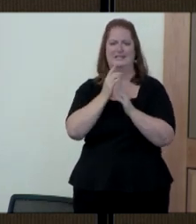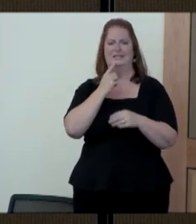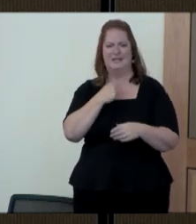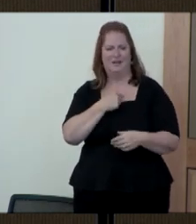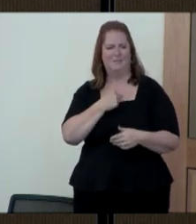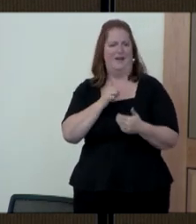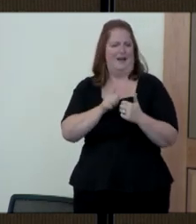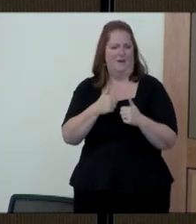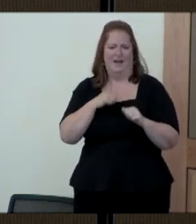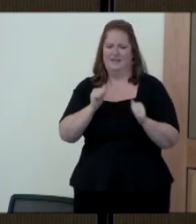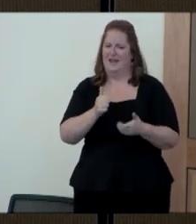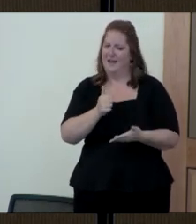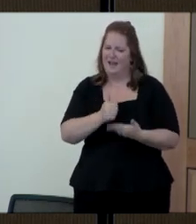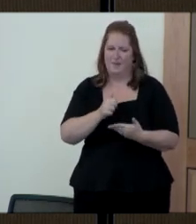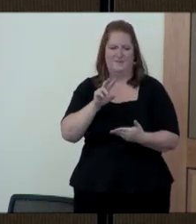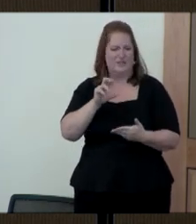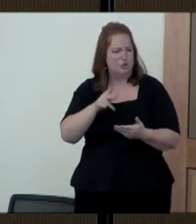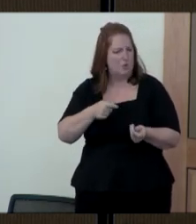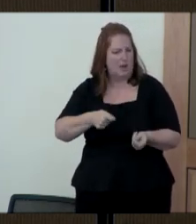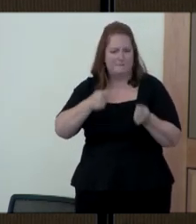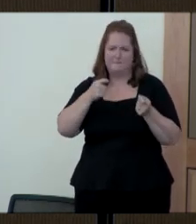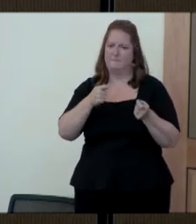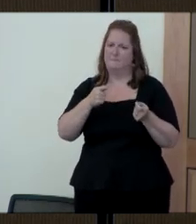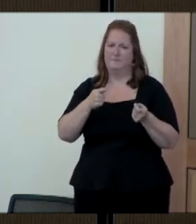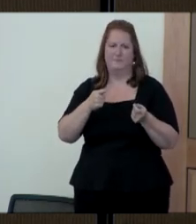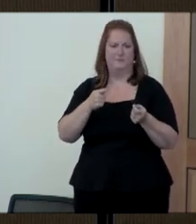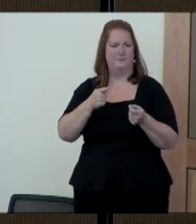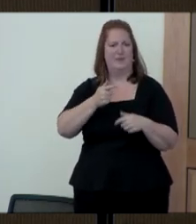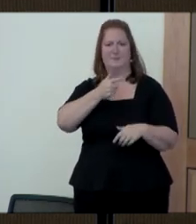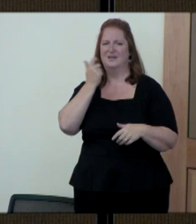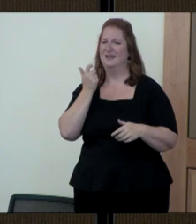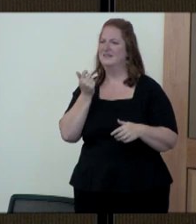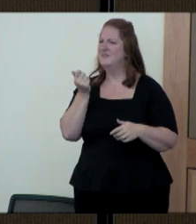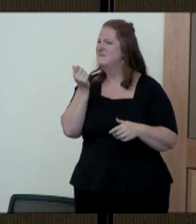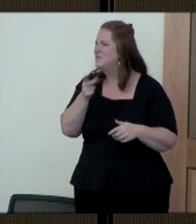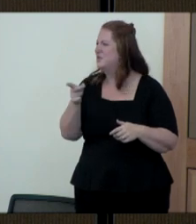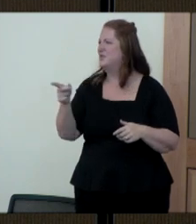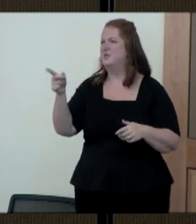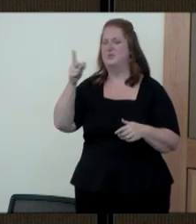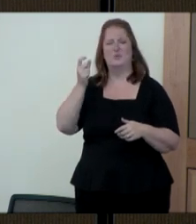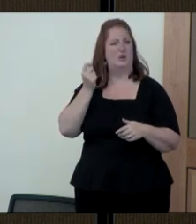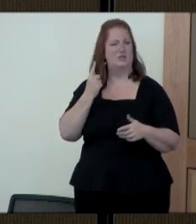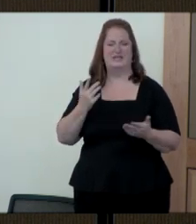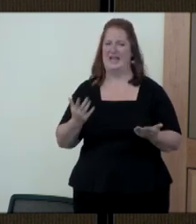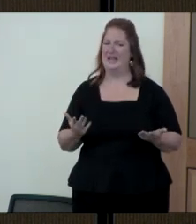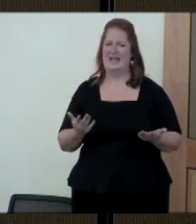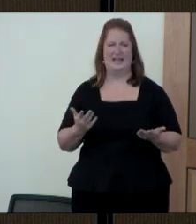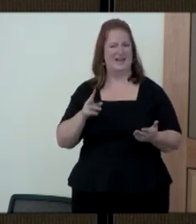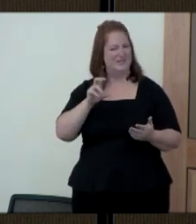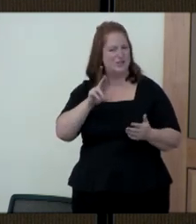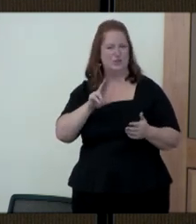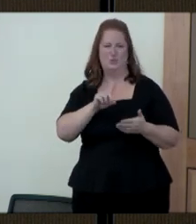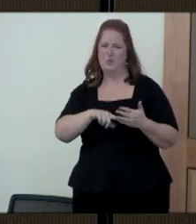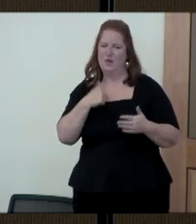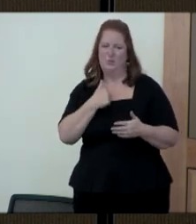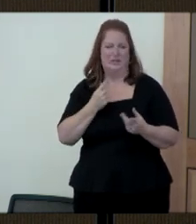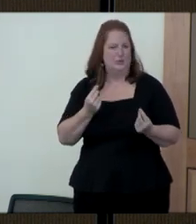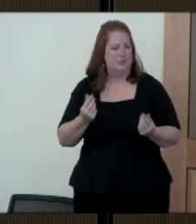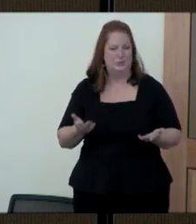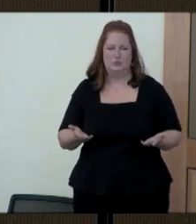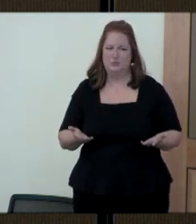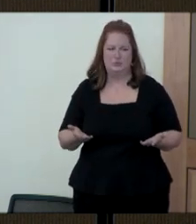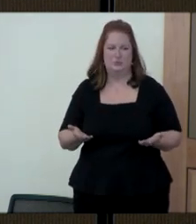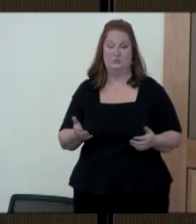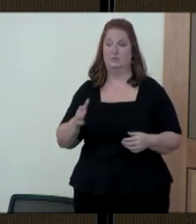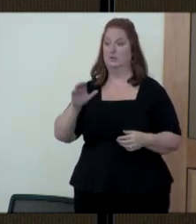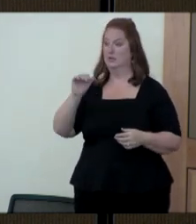I can help elevate VCU and the work that we're doing, because so few people really understand what VCU does.